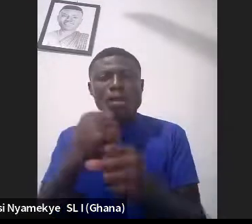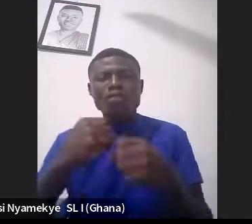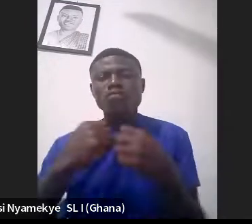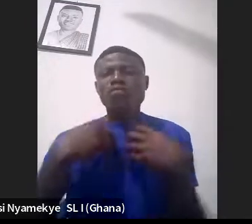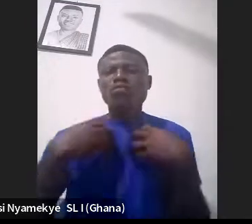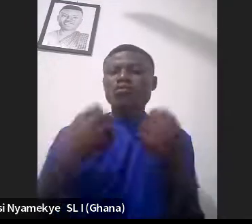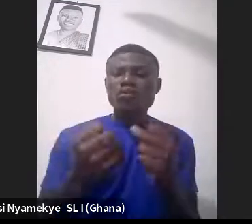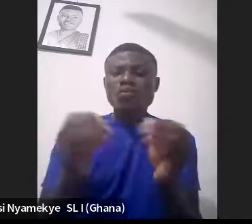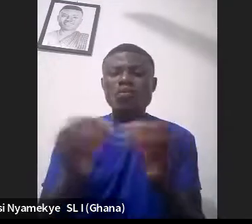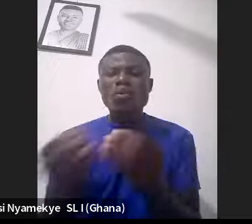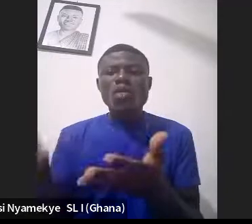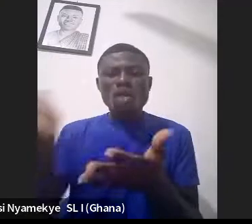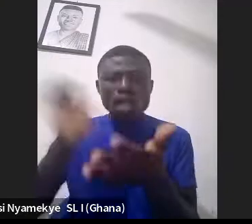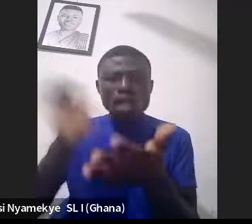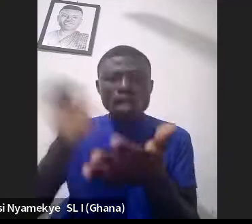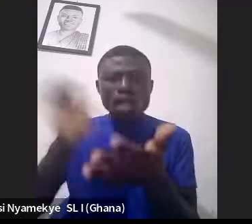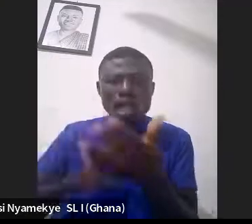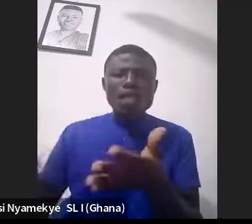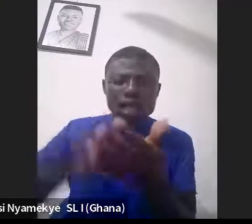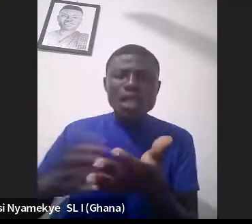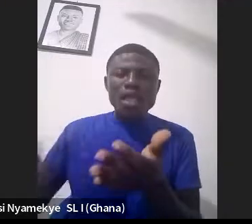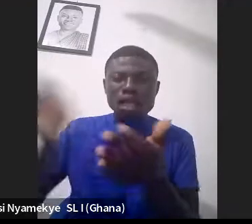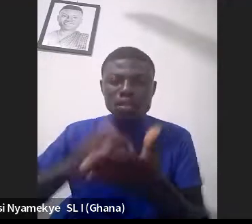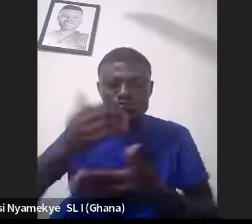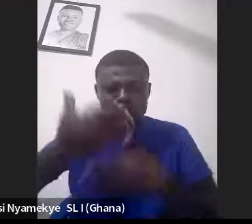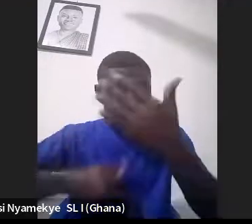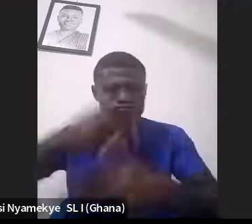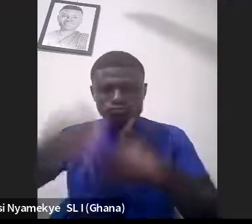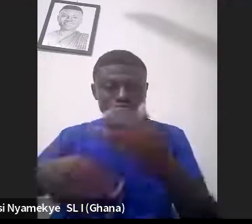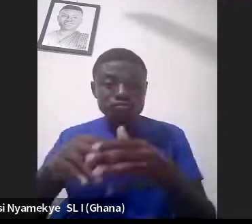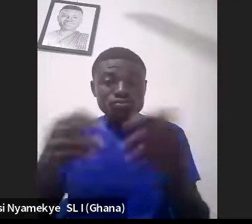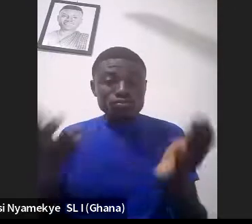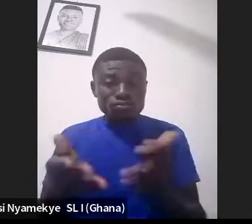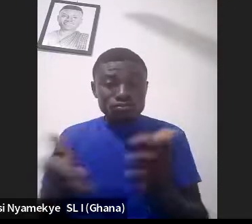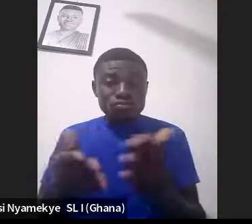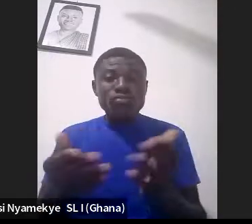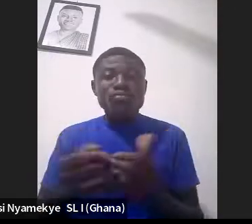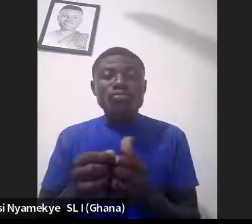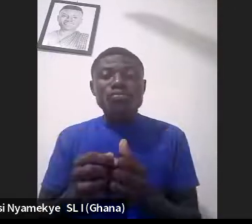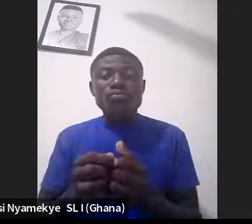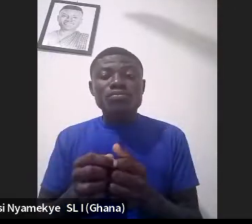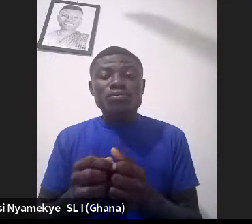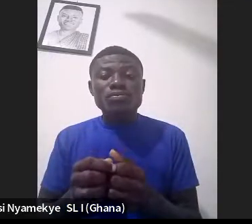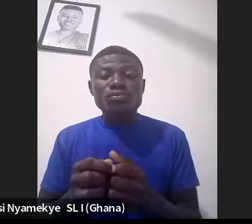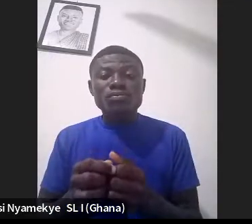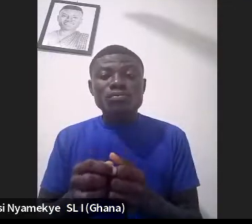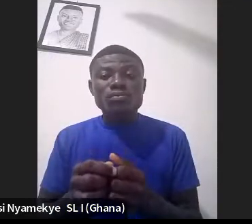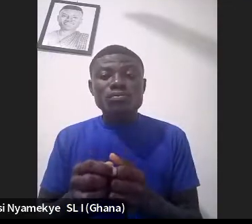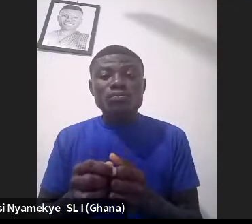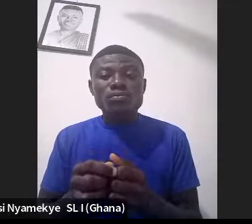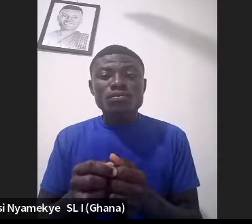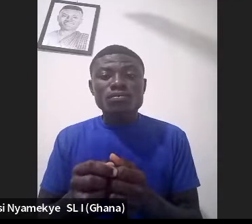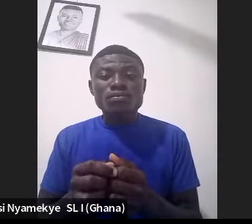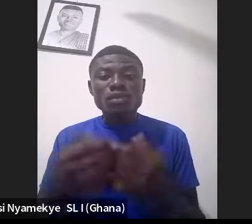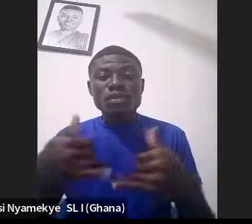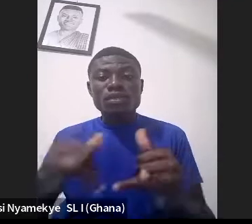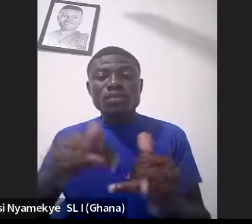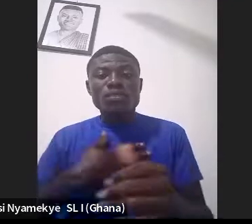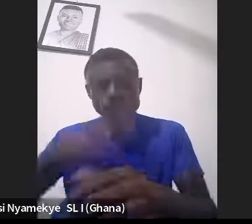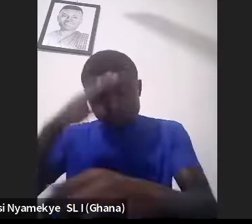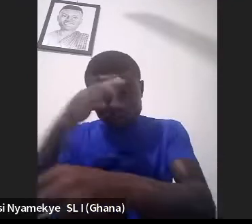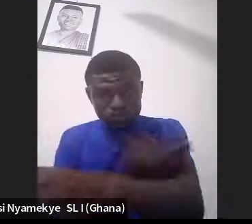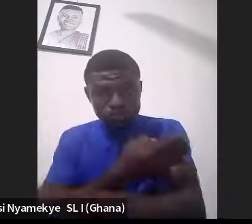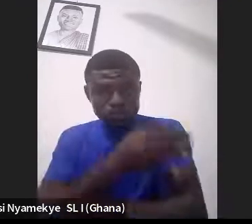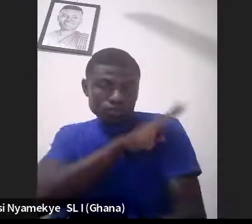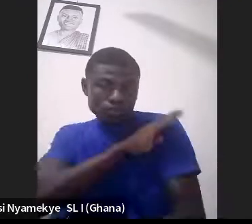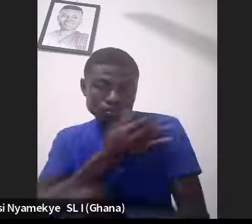repetitions. And here, at least, there wasn't. Benjamin was still getting the support early